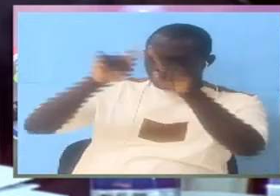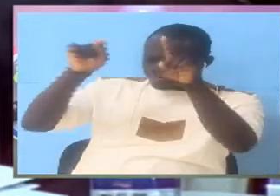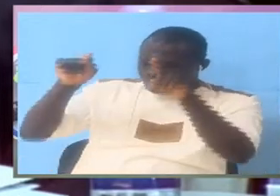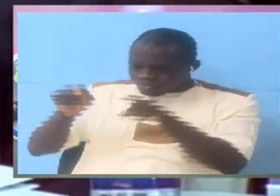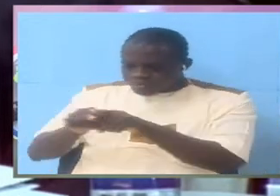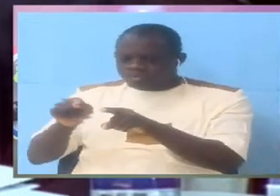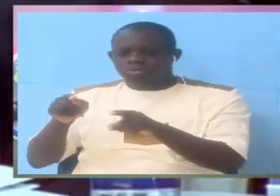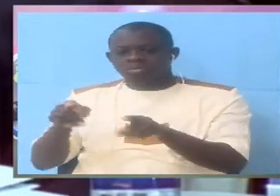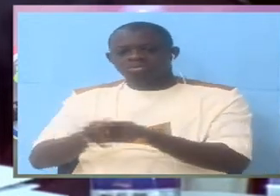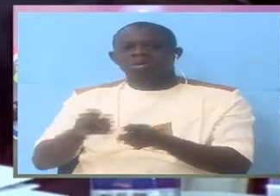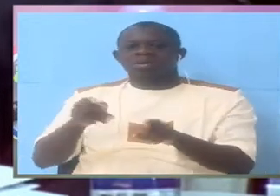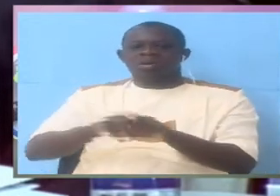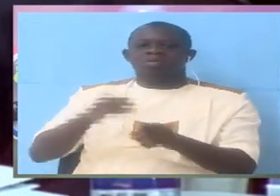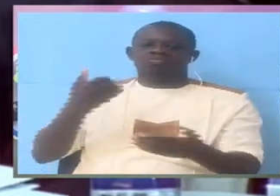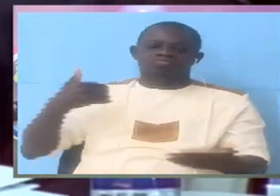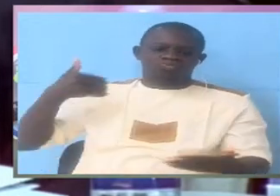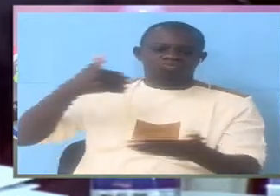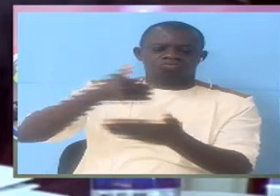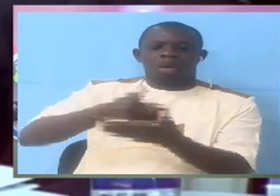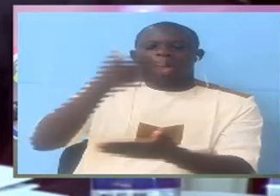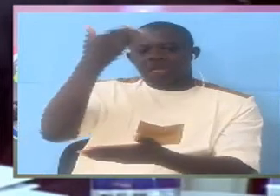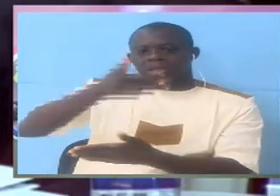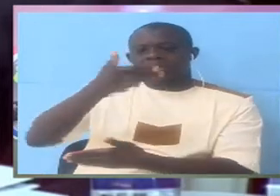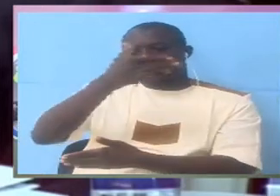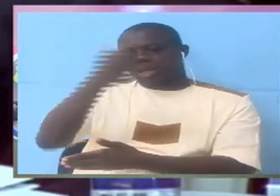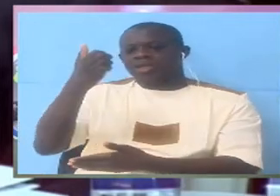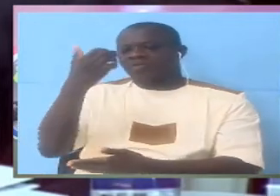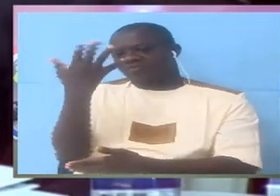during 1995 that you have